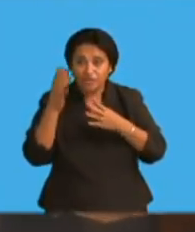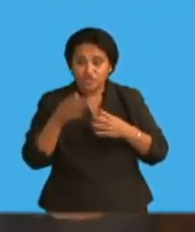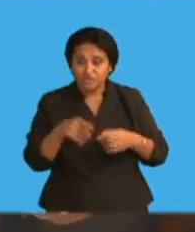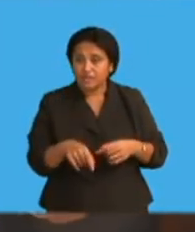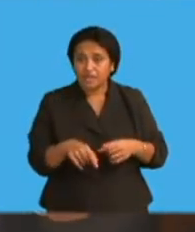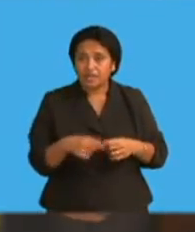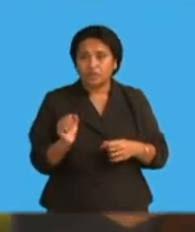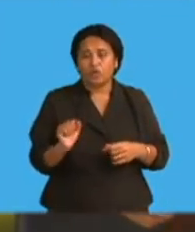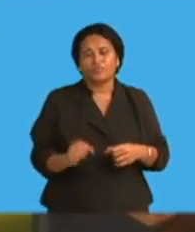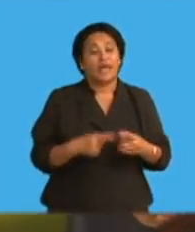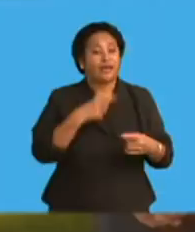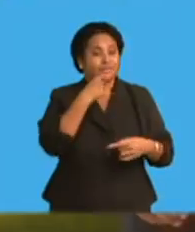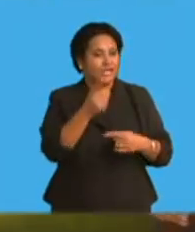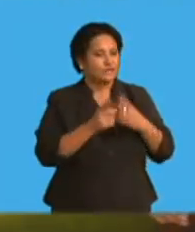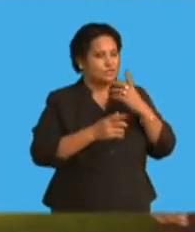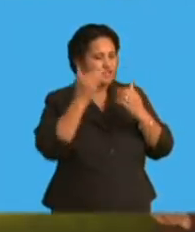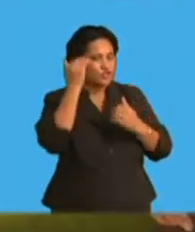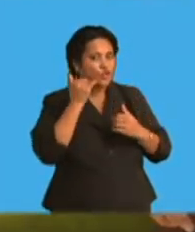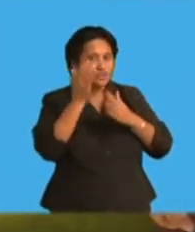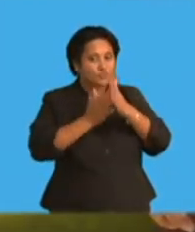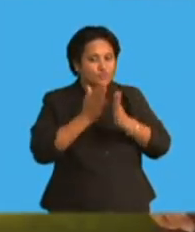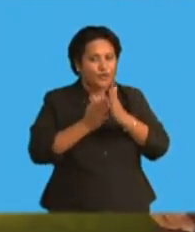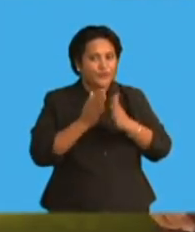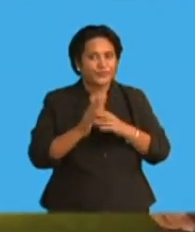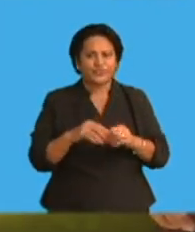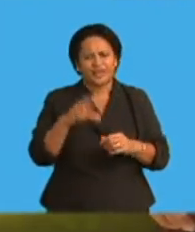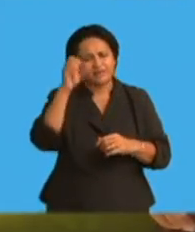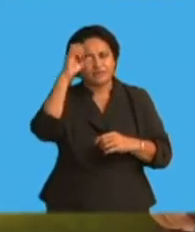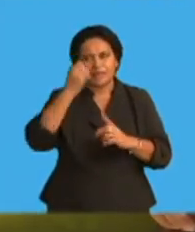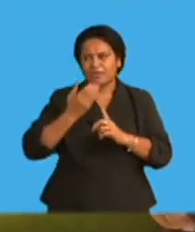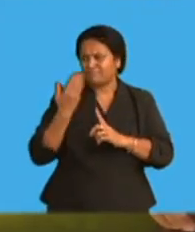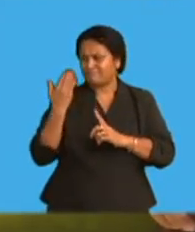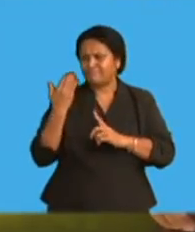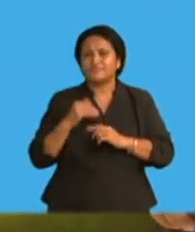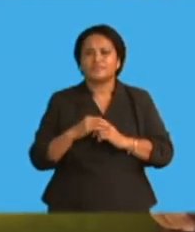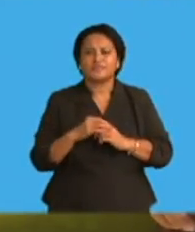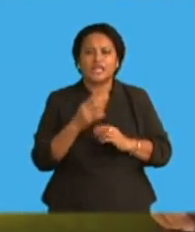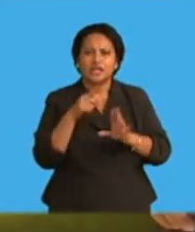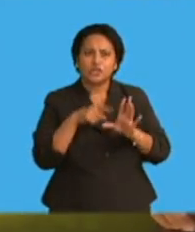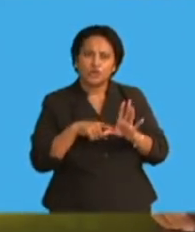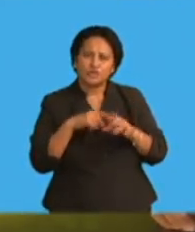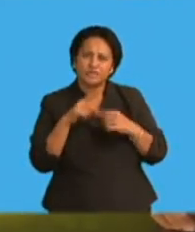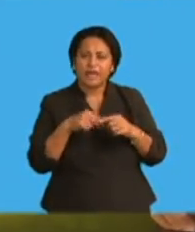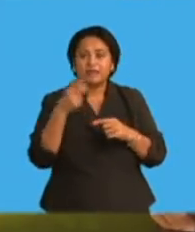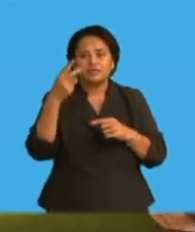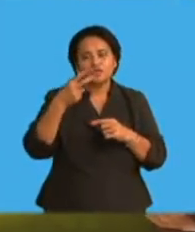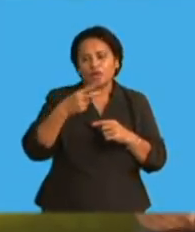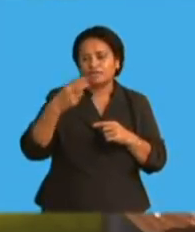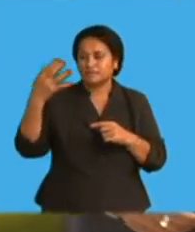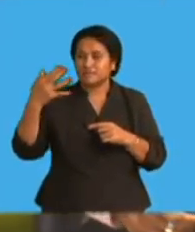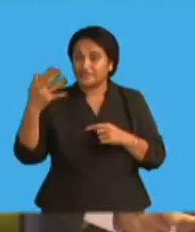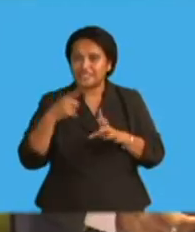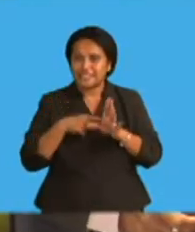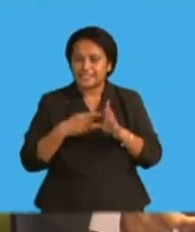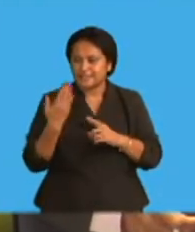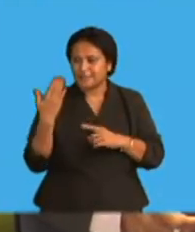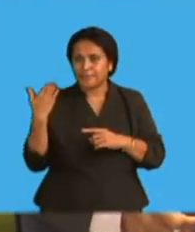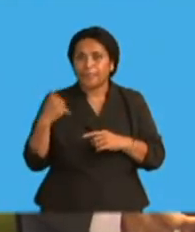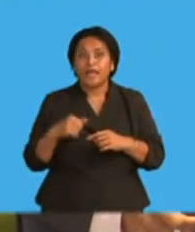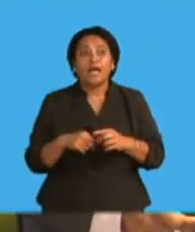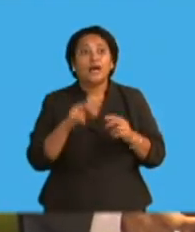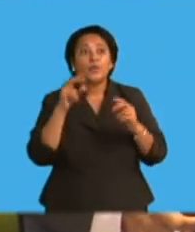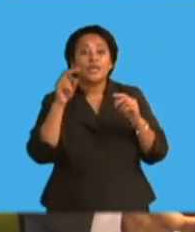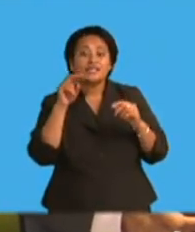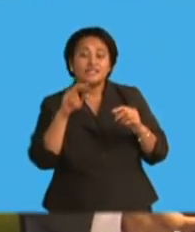this is a short story. I remember a few years ago, going back about 12, 15 years ago, I was near Keynes